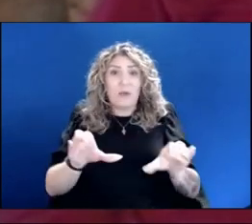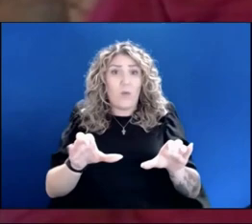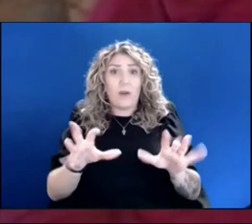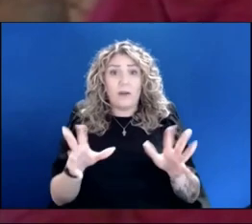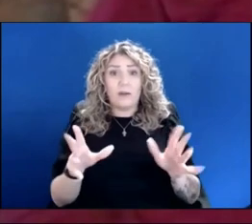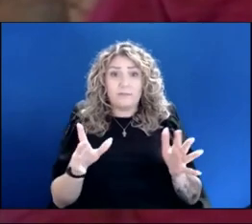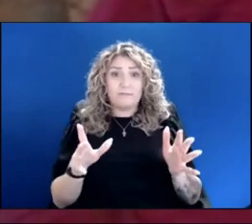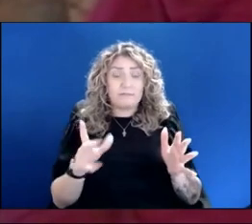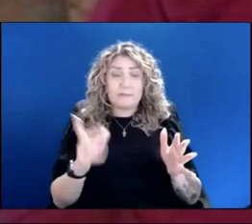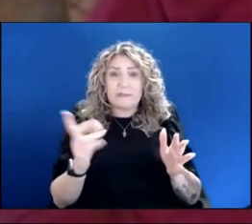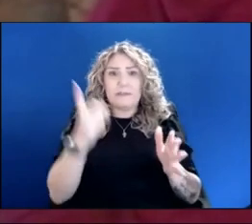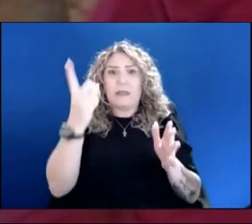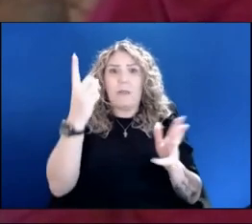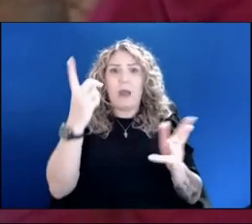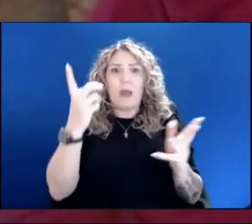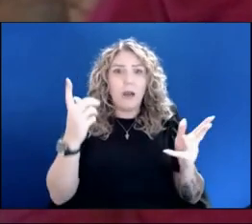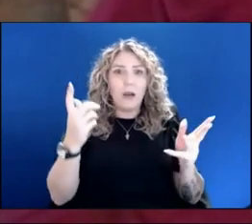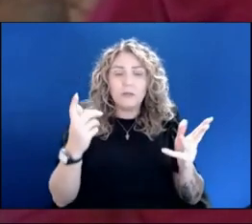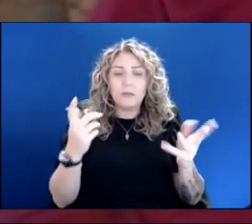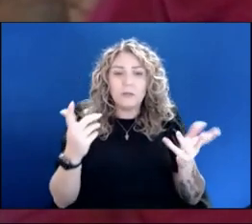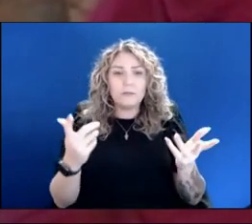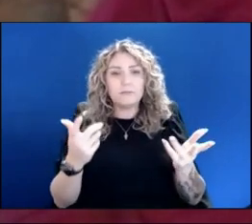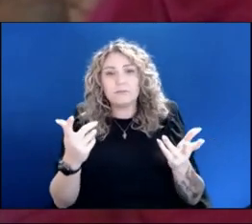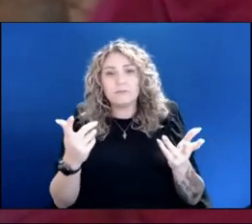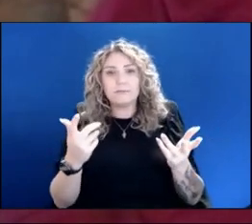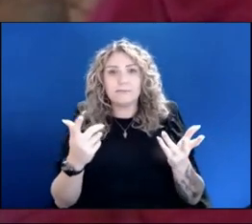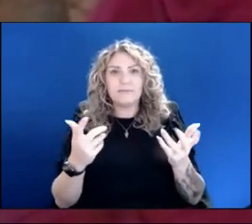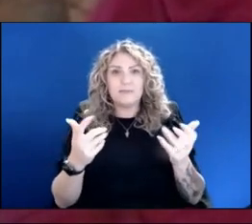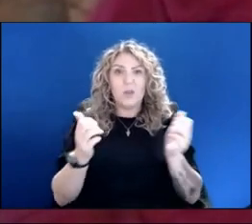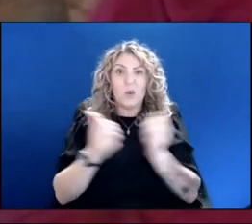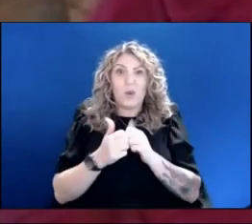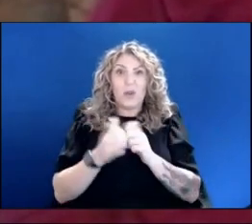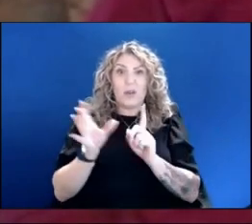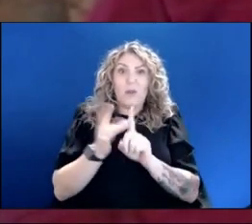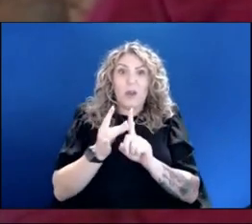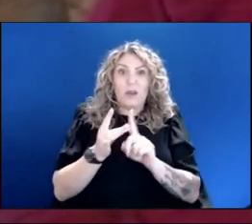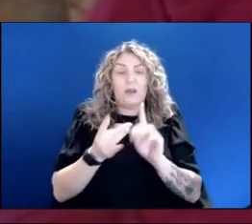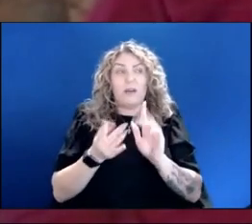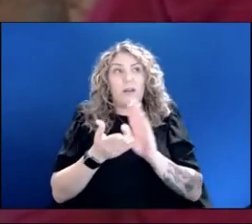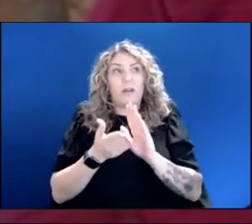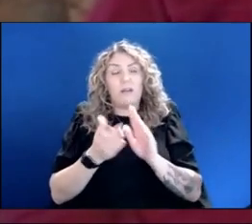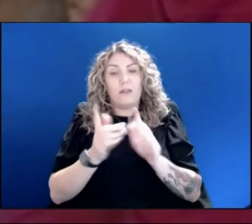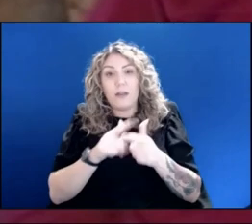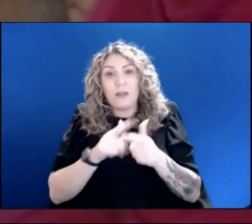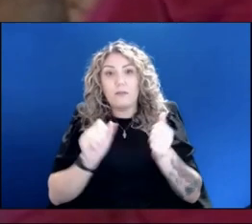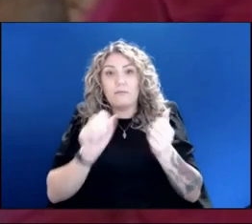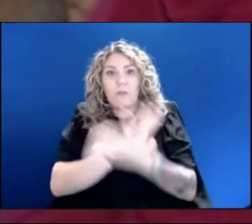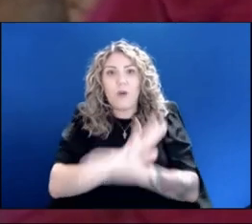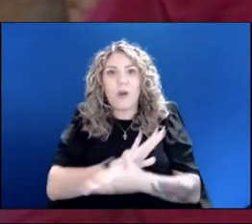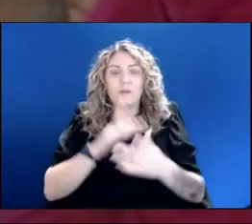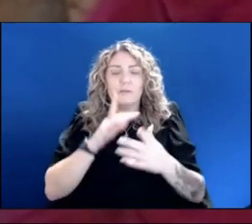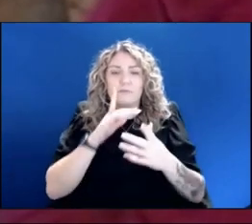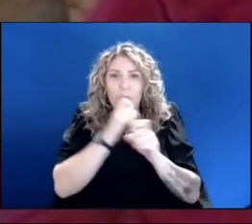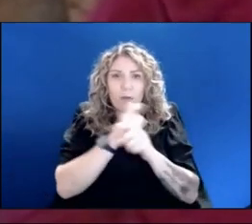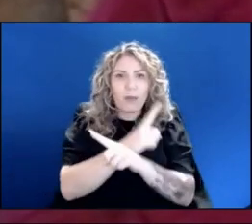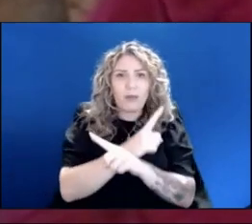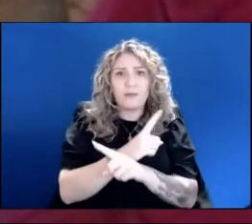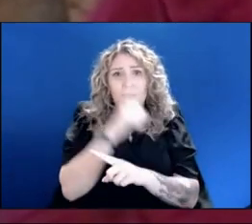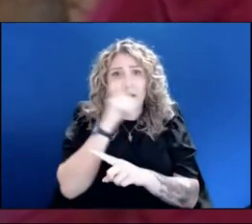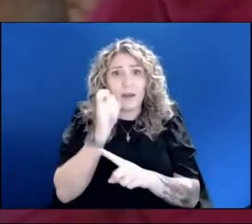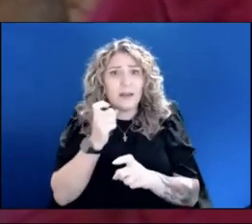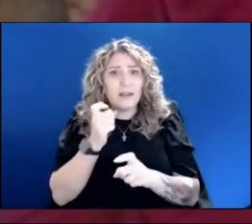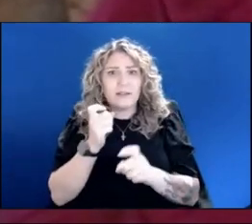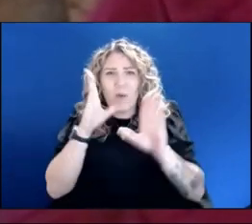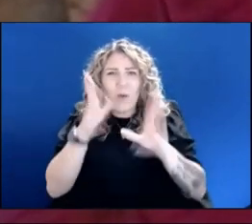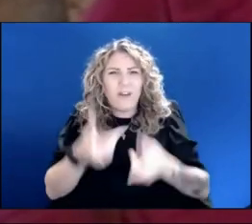know, somehow, you know, end up, you know, with it that caused complications, especially, you know, with such a great gift that, you know, Stephanie gave me. I